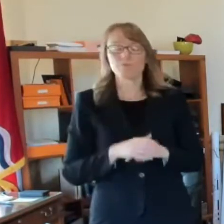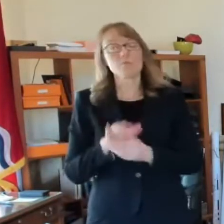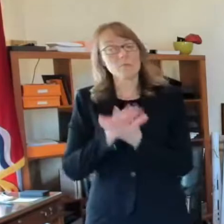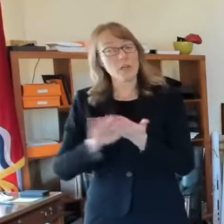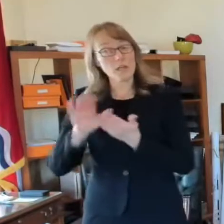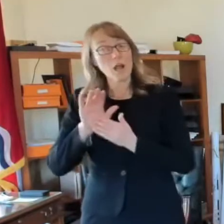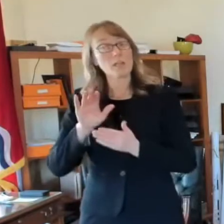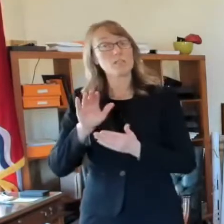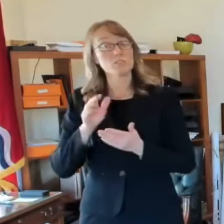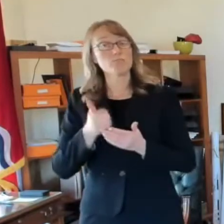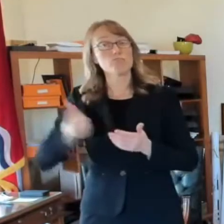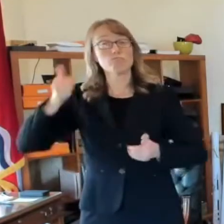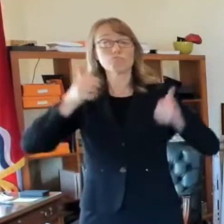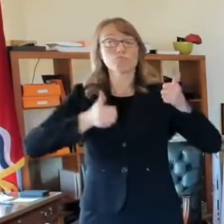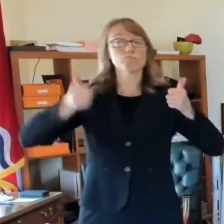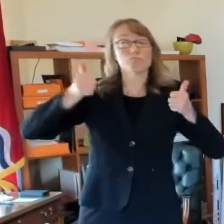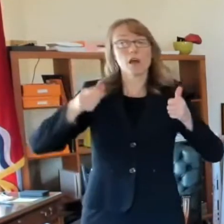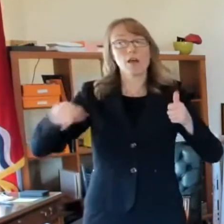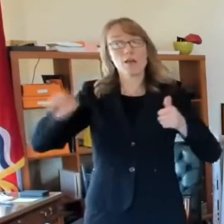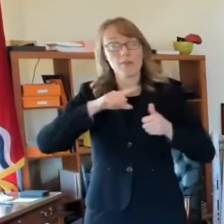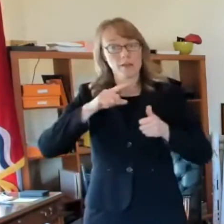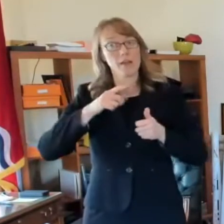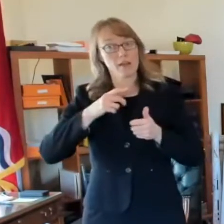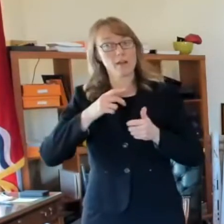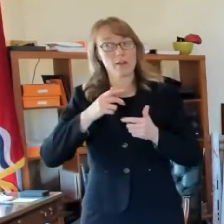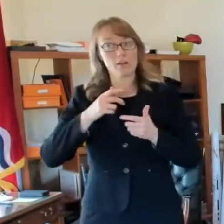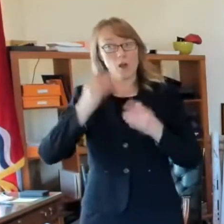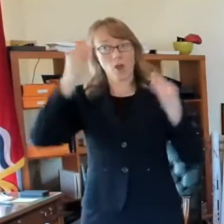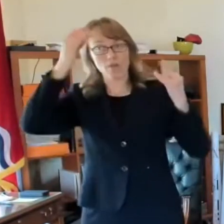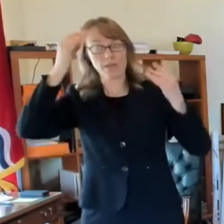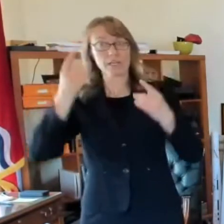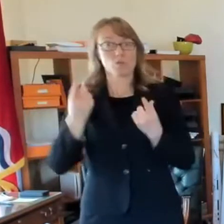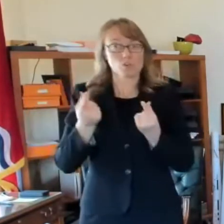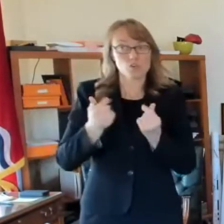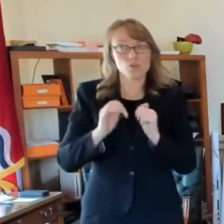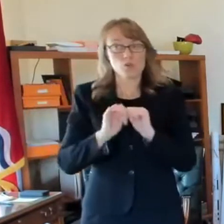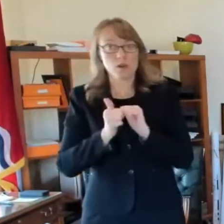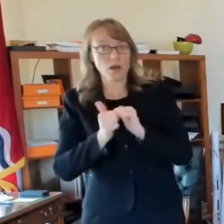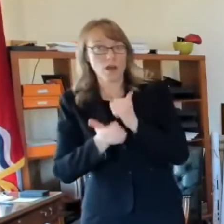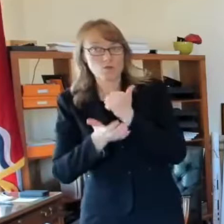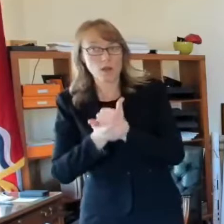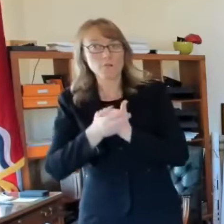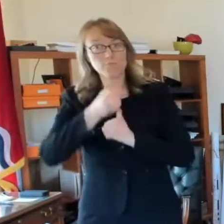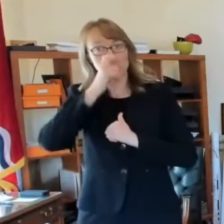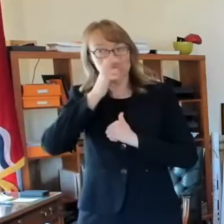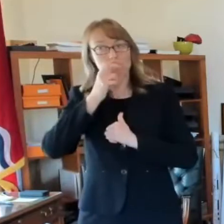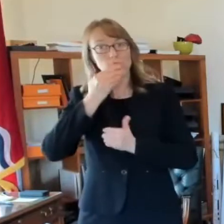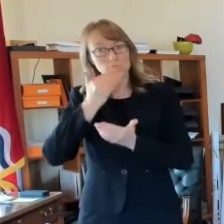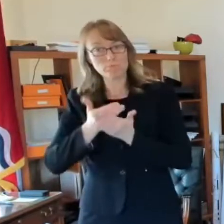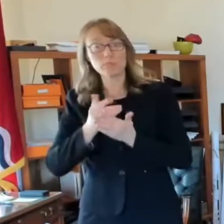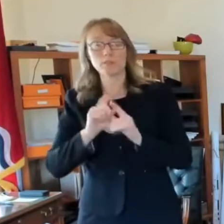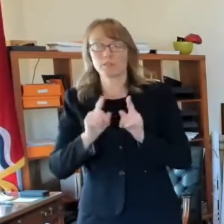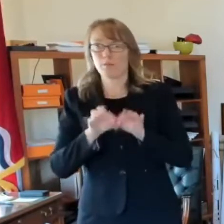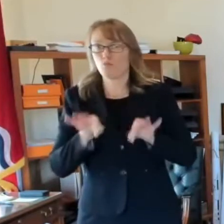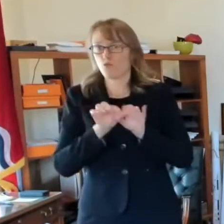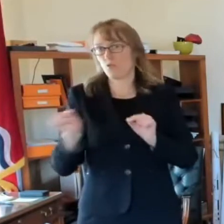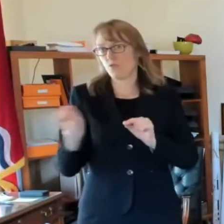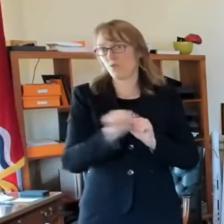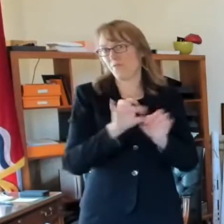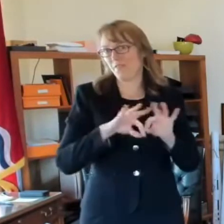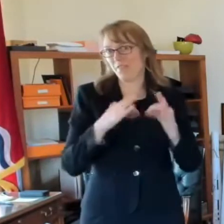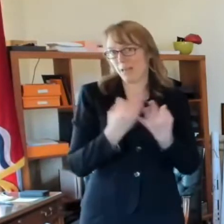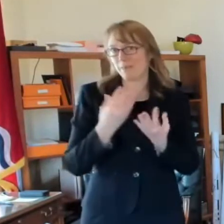semester. So colleges are very, and universities are being very diligent about this, but it is certainly